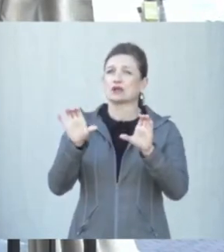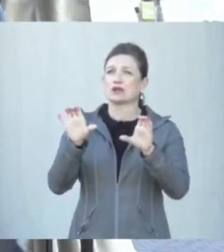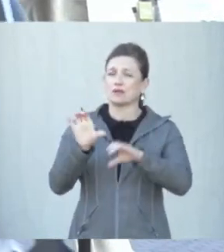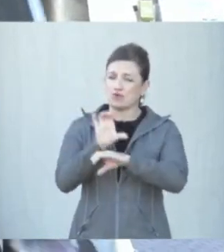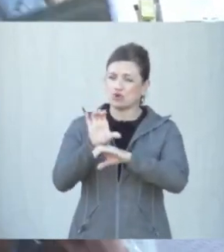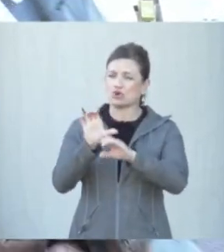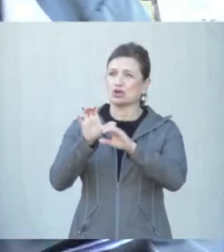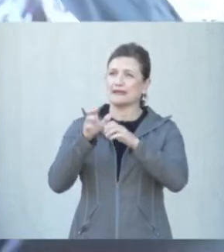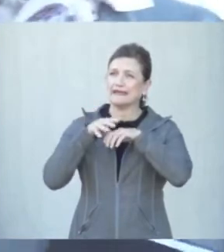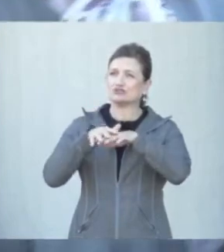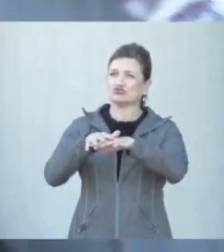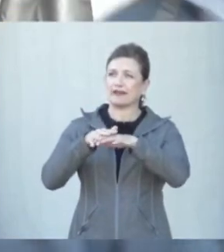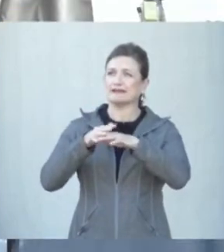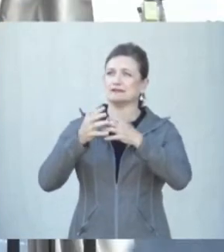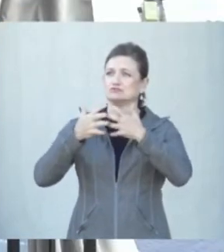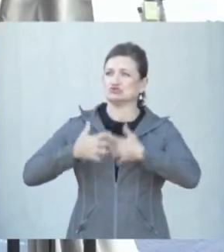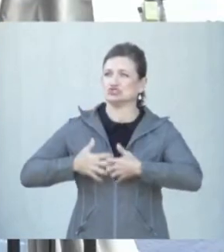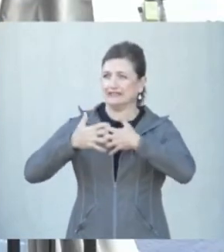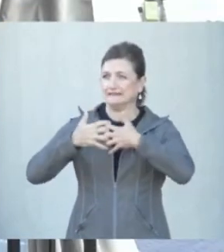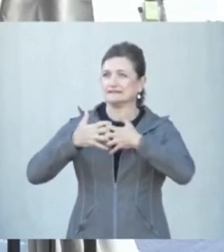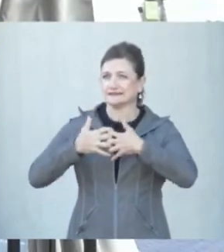Machining.